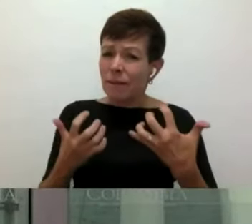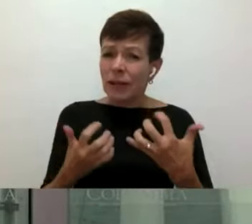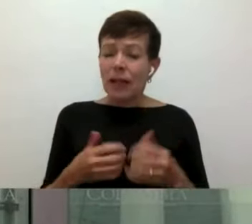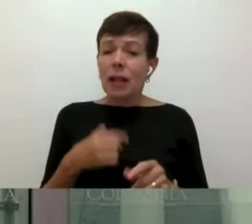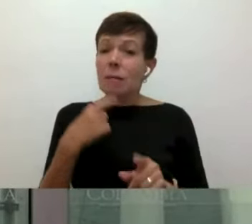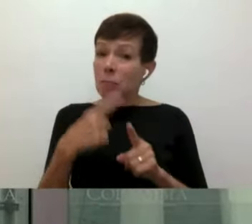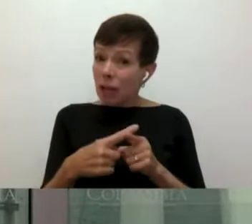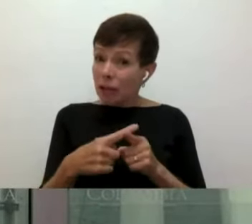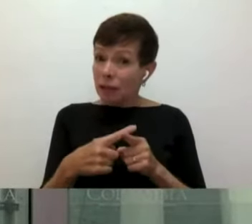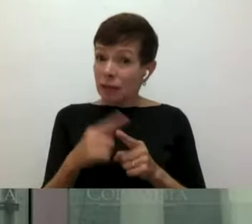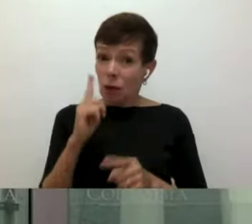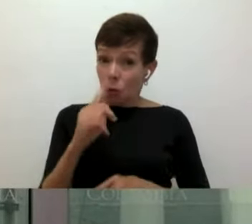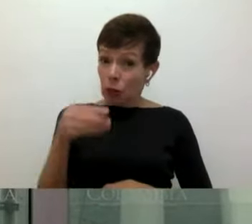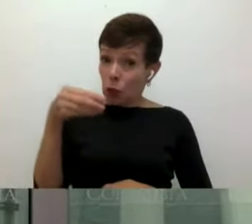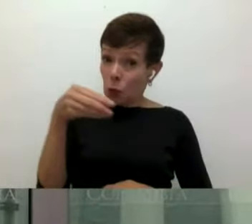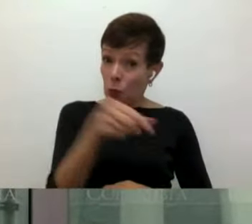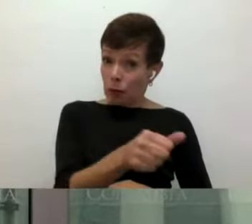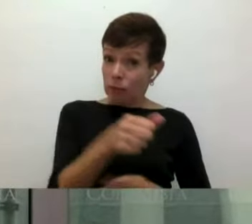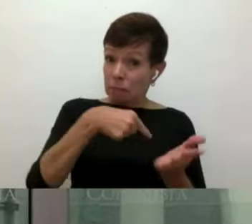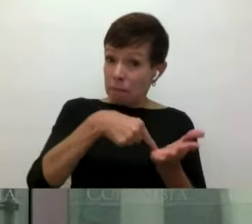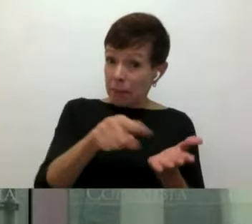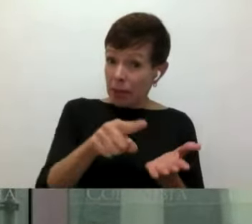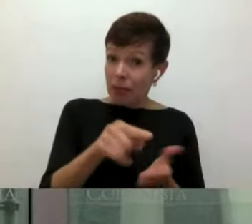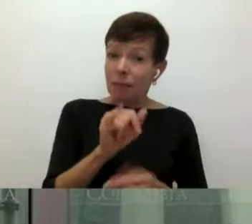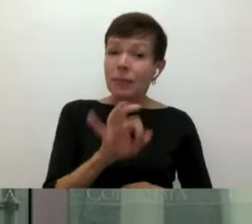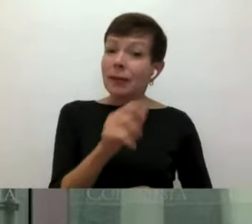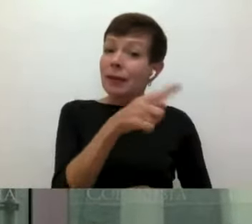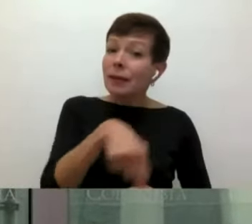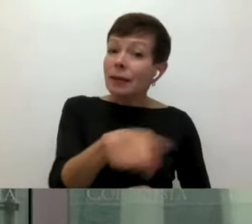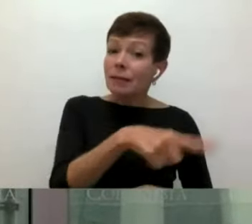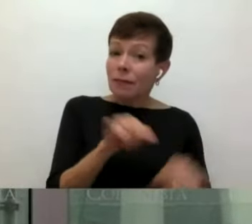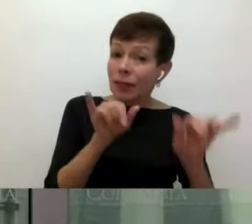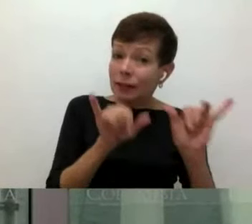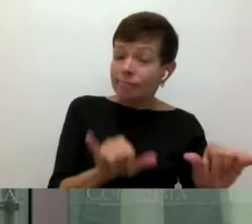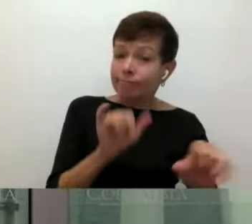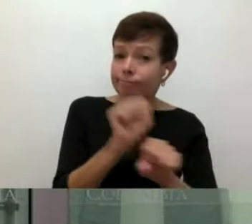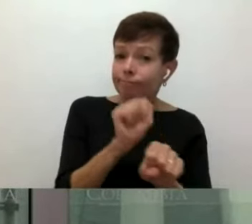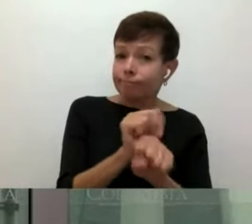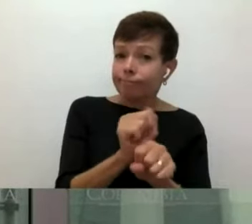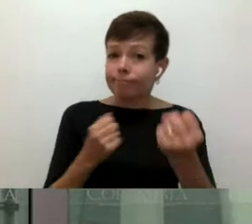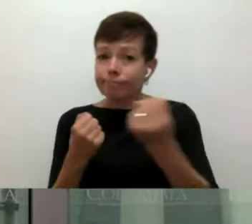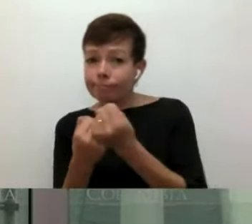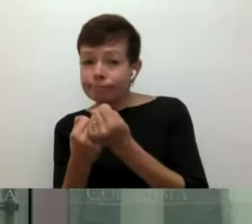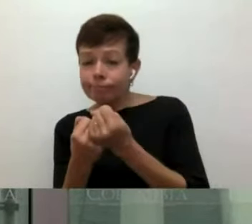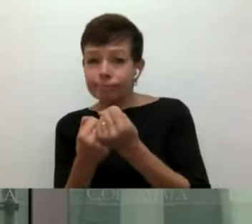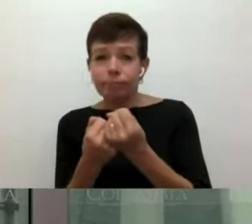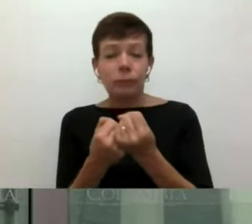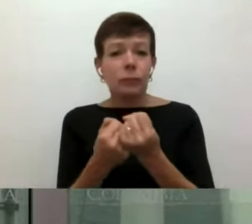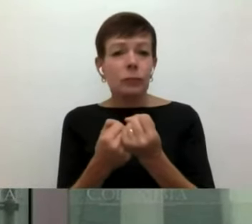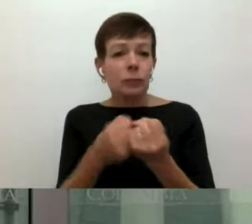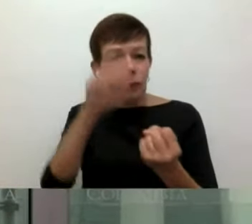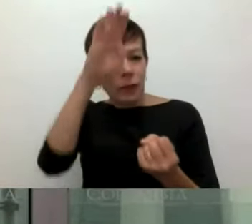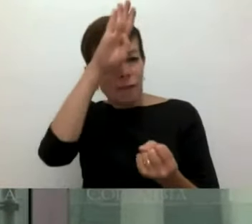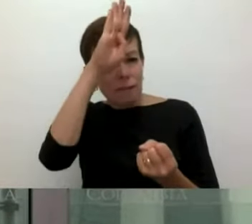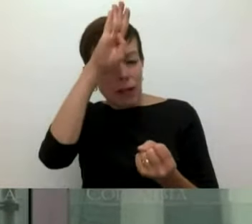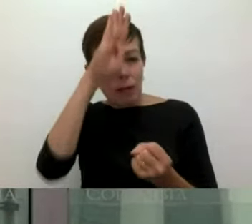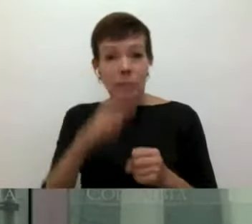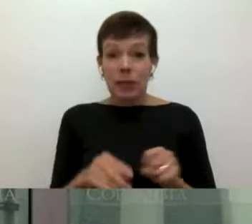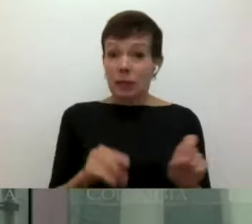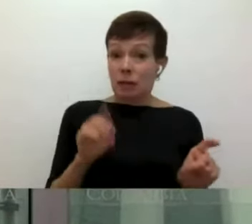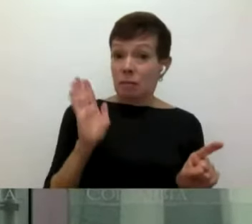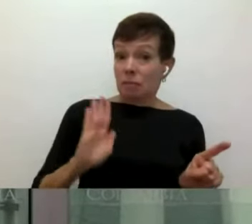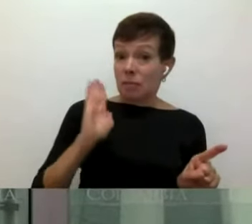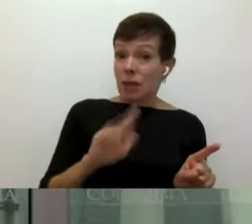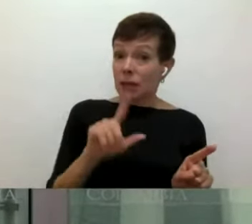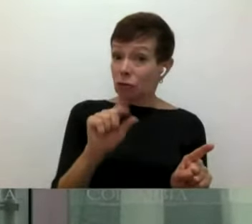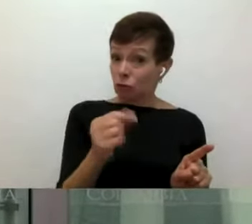much frustration out there? And also, will there be any compensation offered to those folks if they work together with provincial